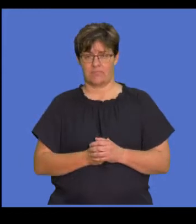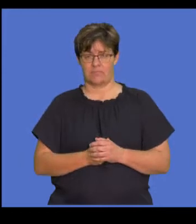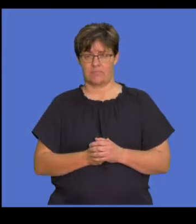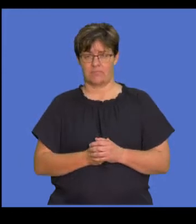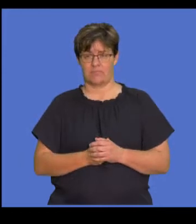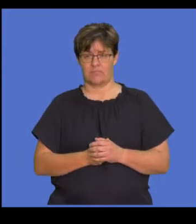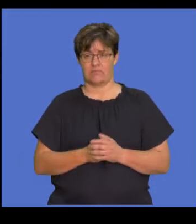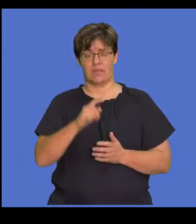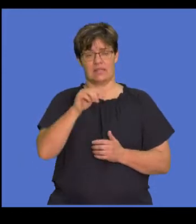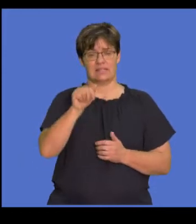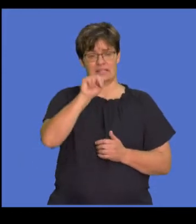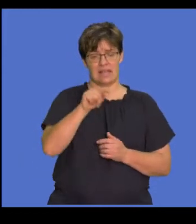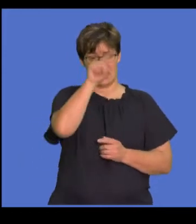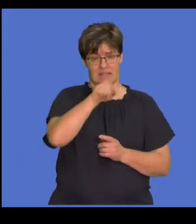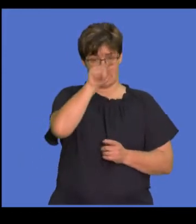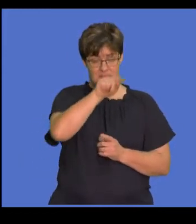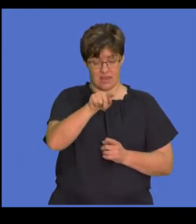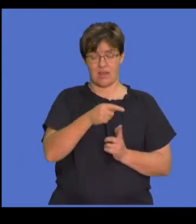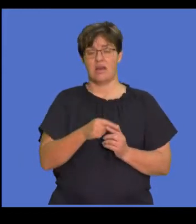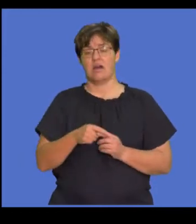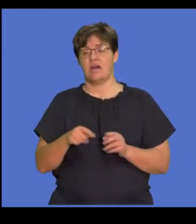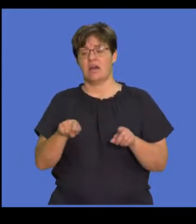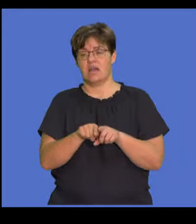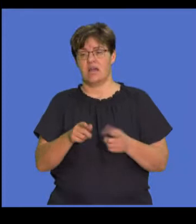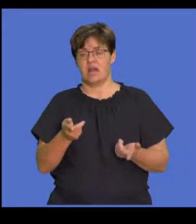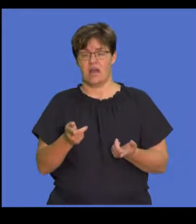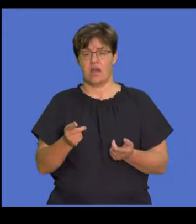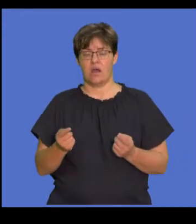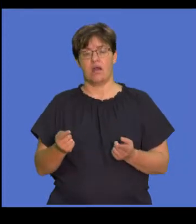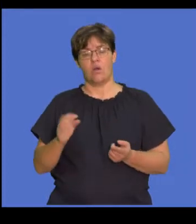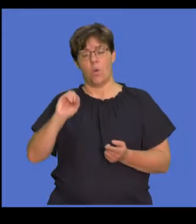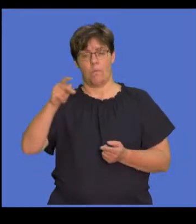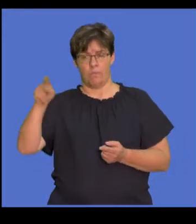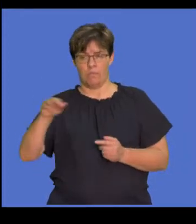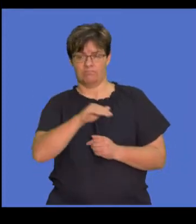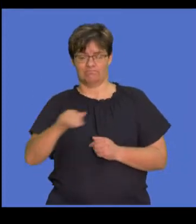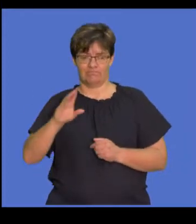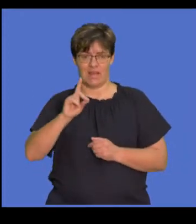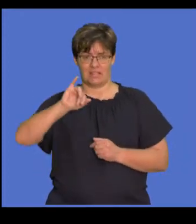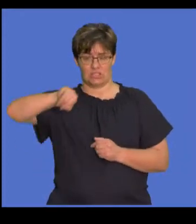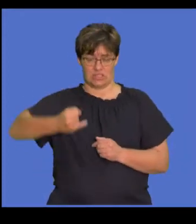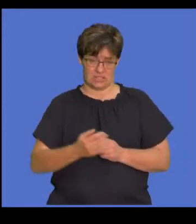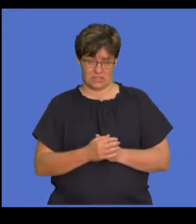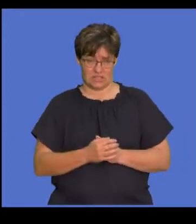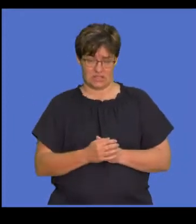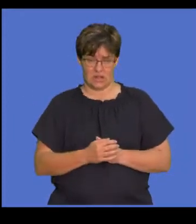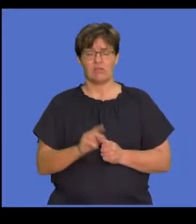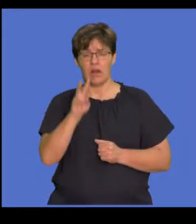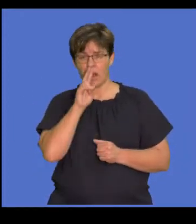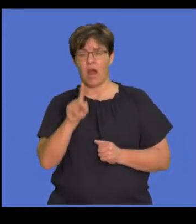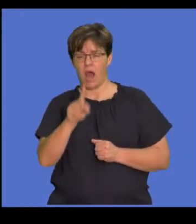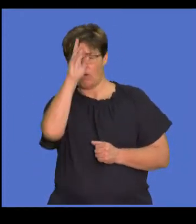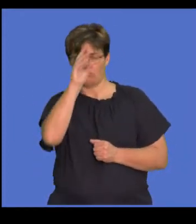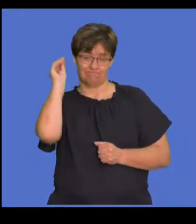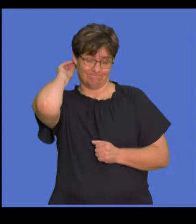ADJ over hyp. And then tan theta is opposite over adjacent. I'm also going to give you what we call a mnemonic